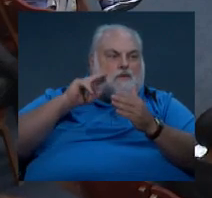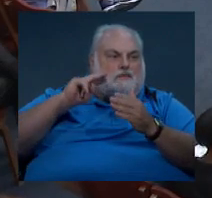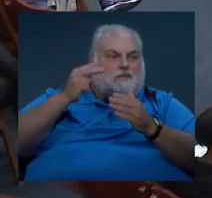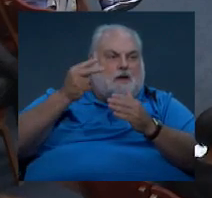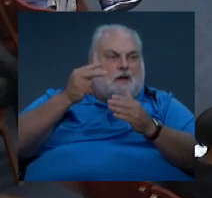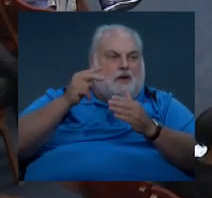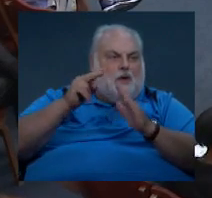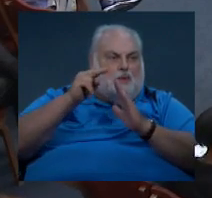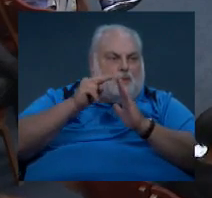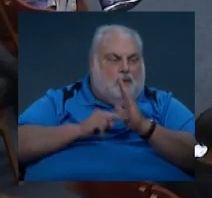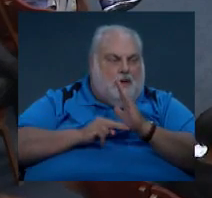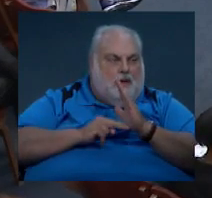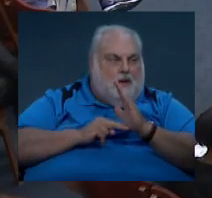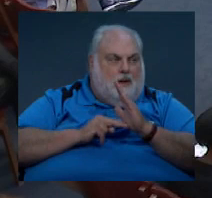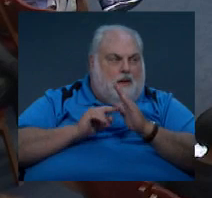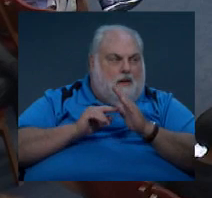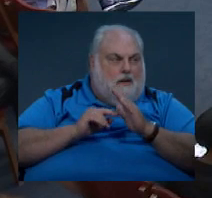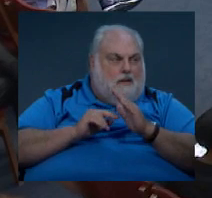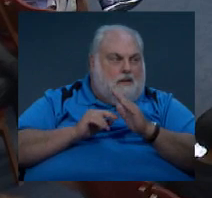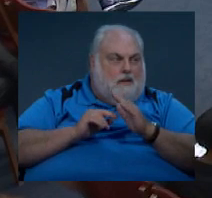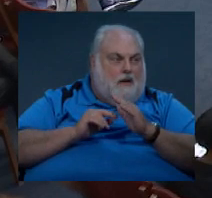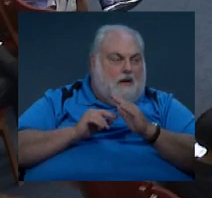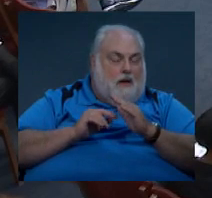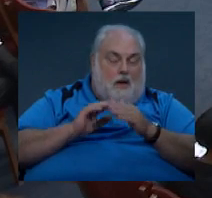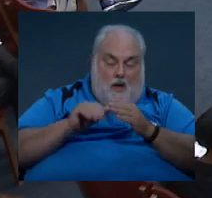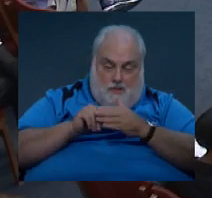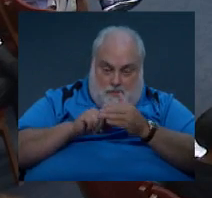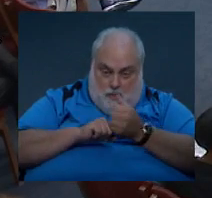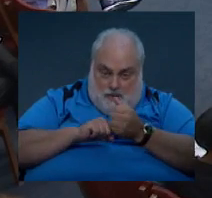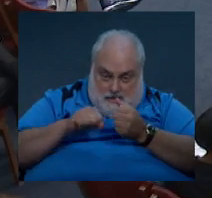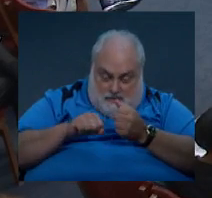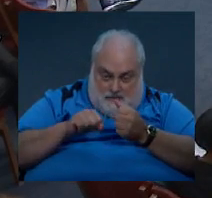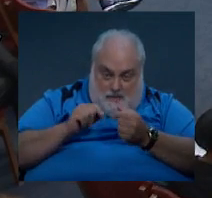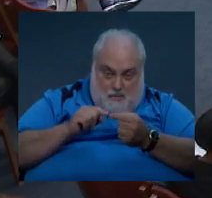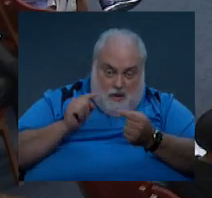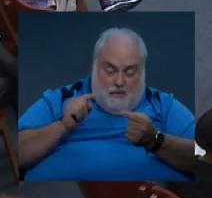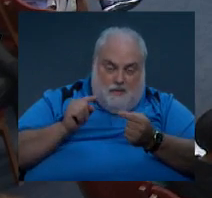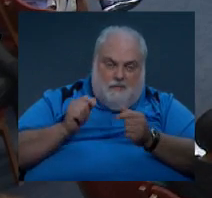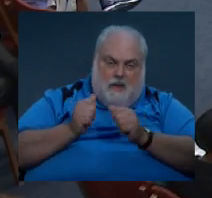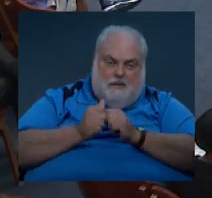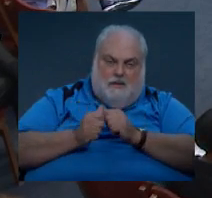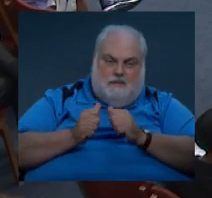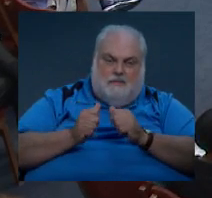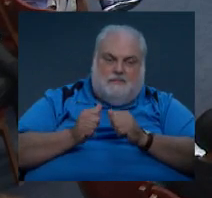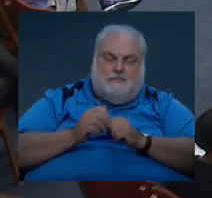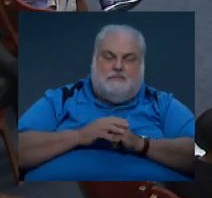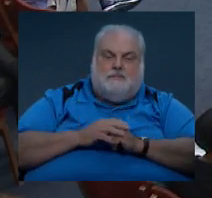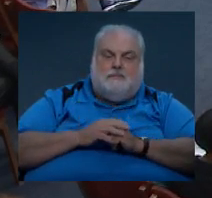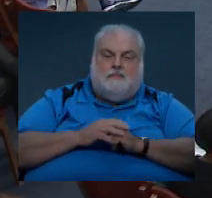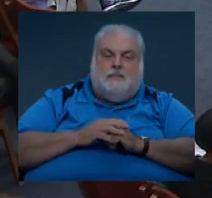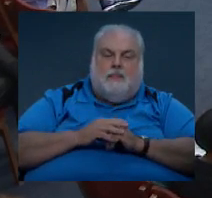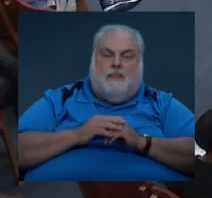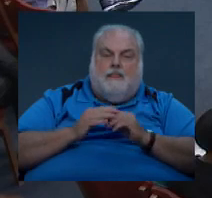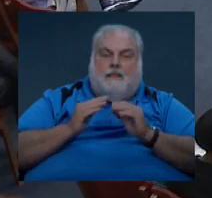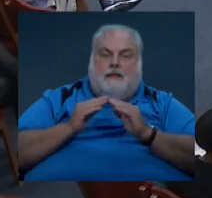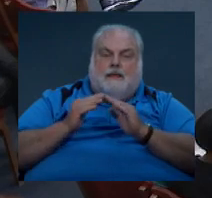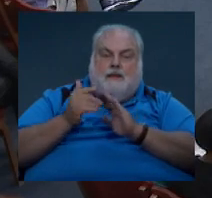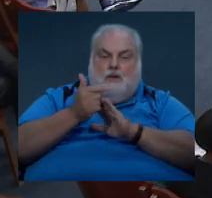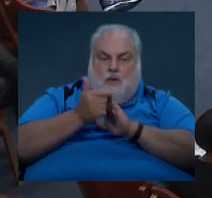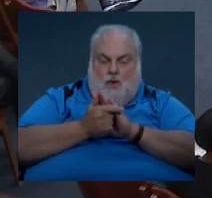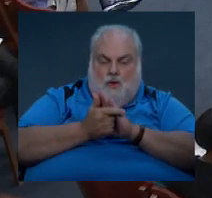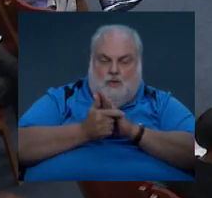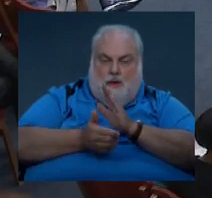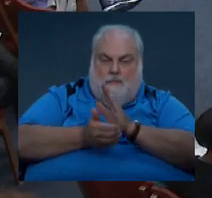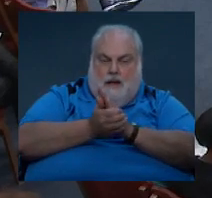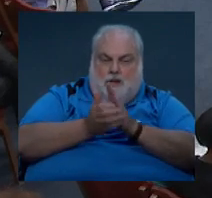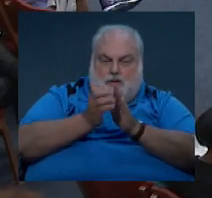There's a motion to move to place on second reading. All those in favor, please say aye. Aye. Opposed, please say nay. Motion passes. Second reading. An ordinance to